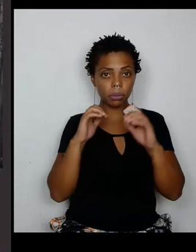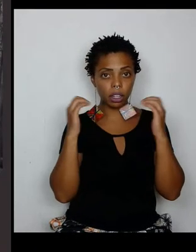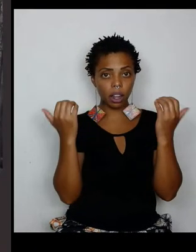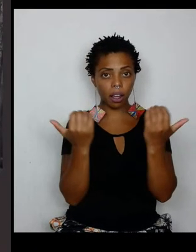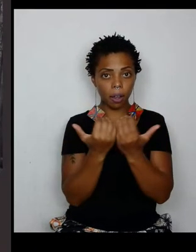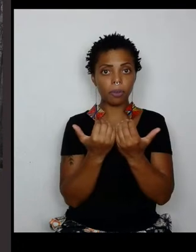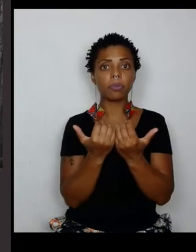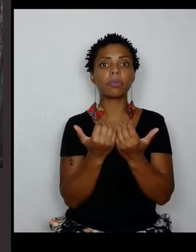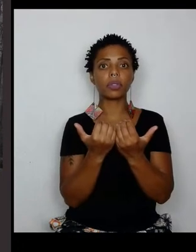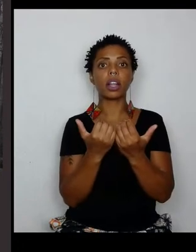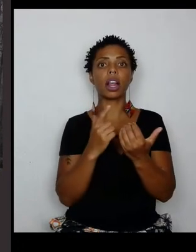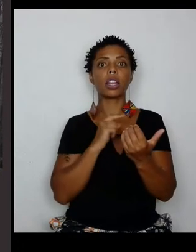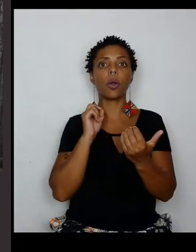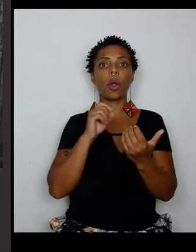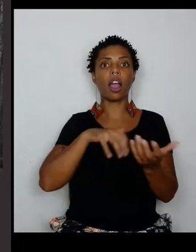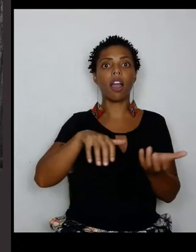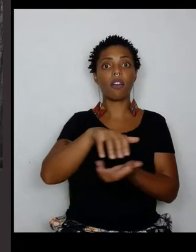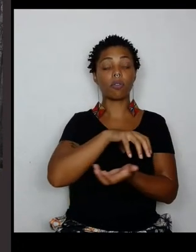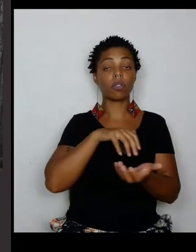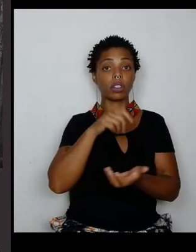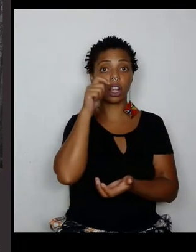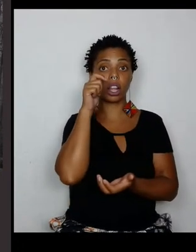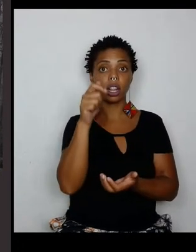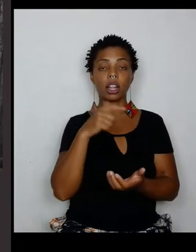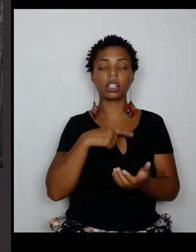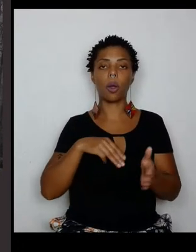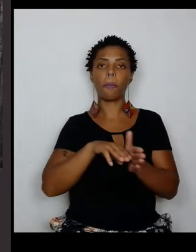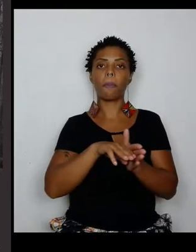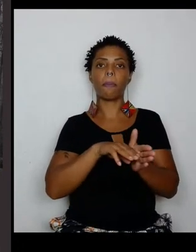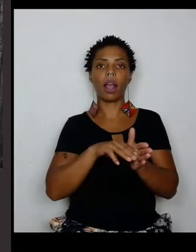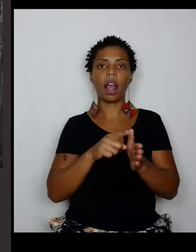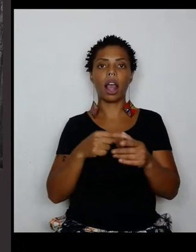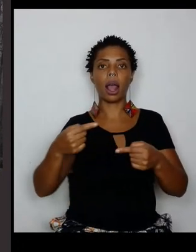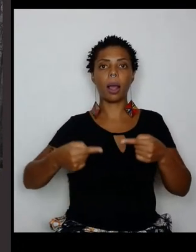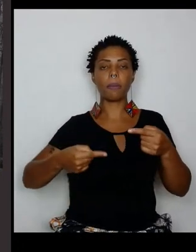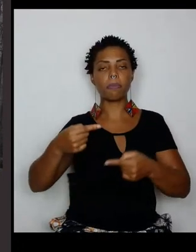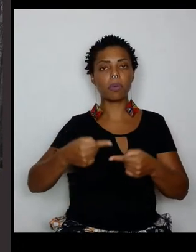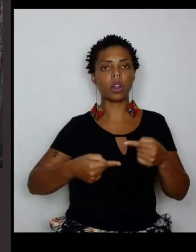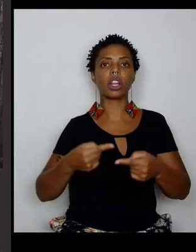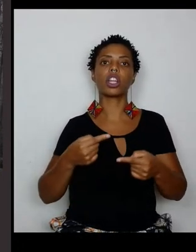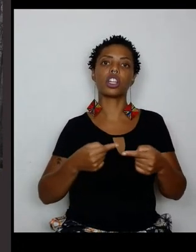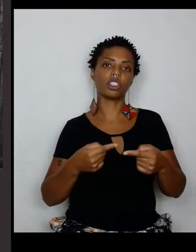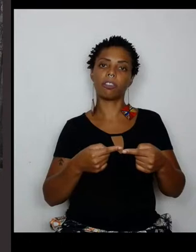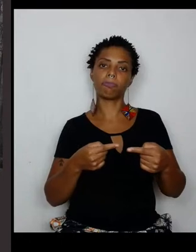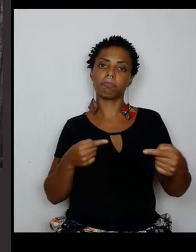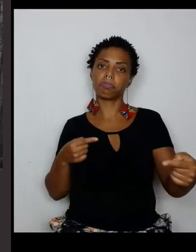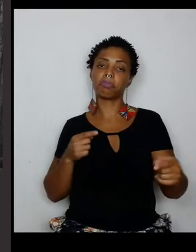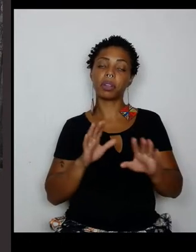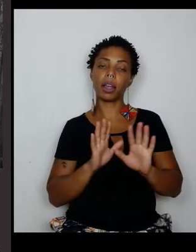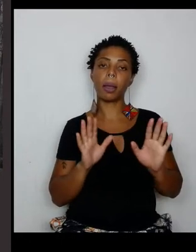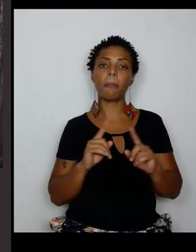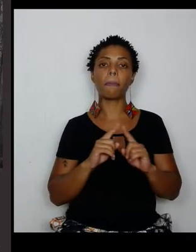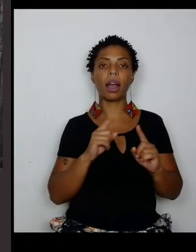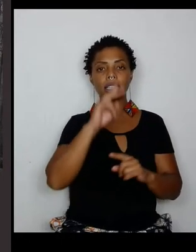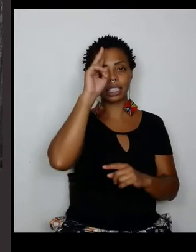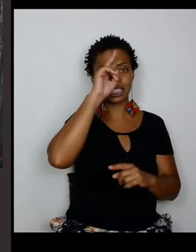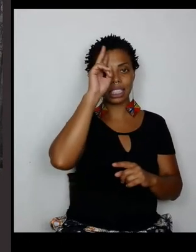was methodological politics were kept at arm's length the long-dead german mystic art historian abby varberg